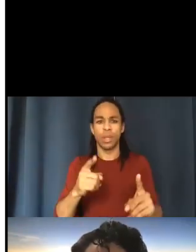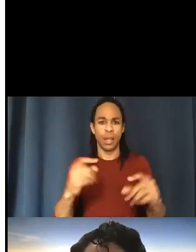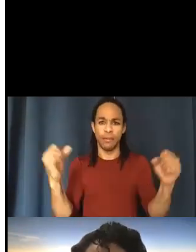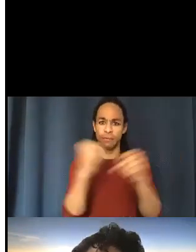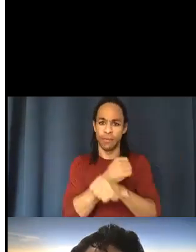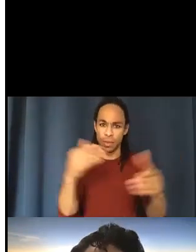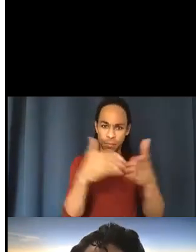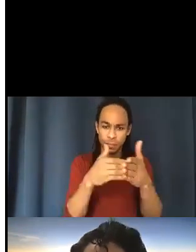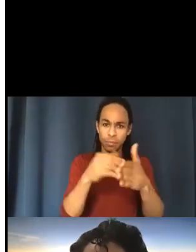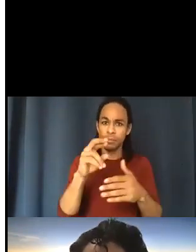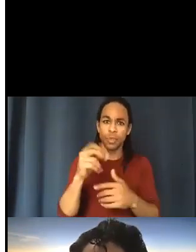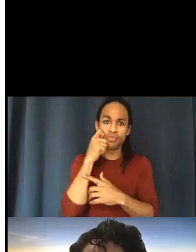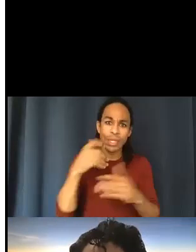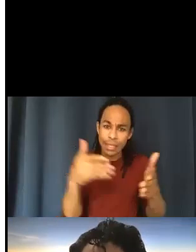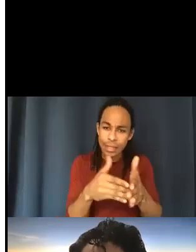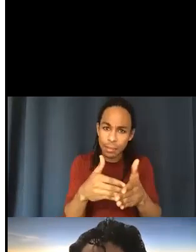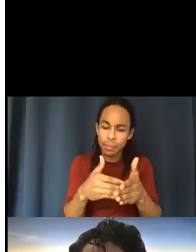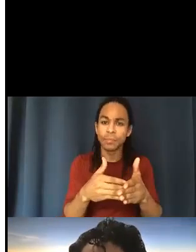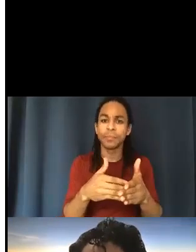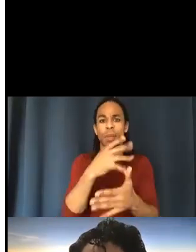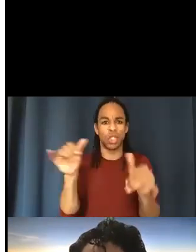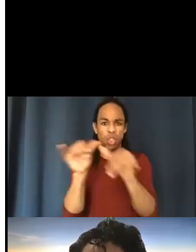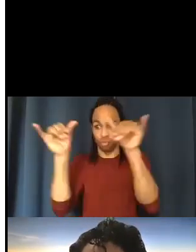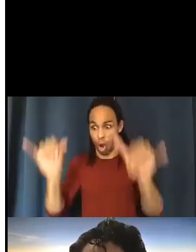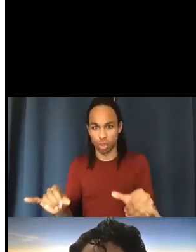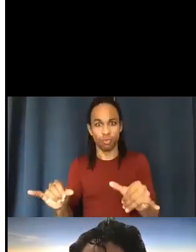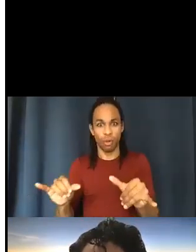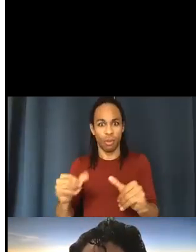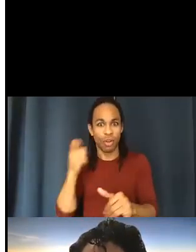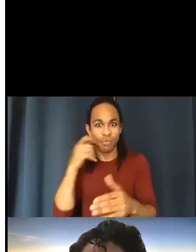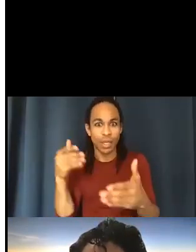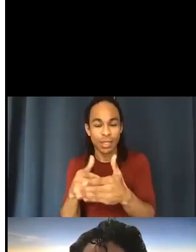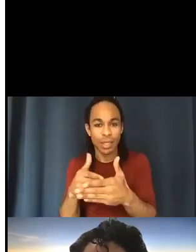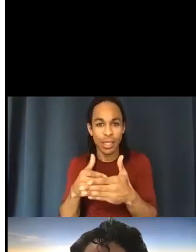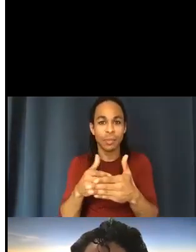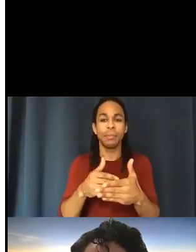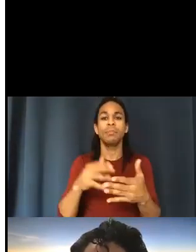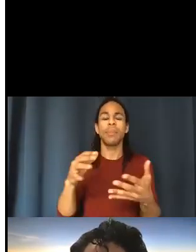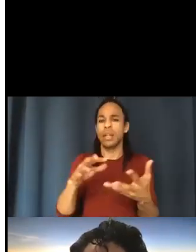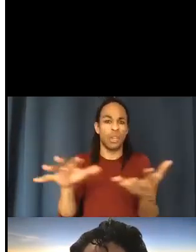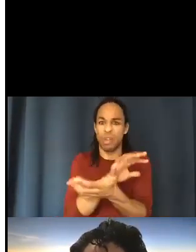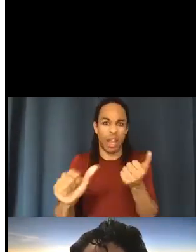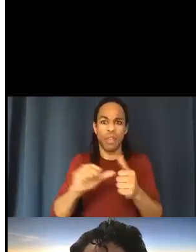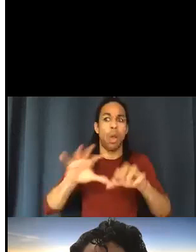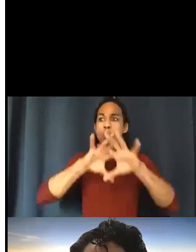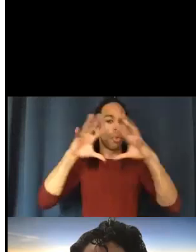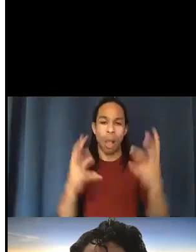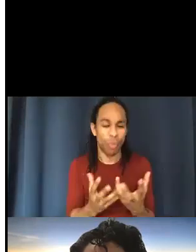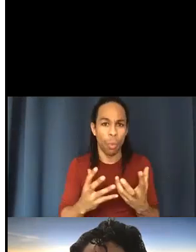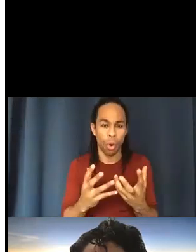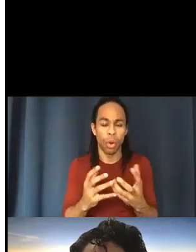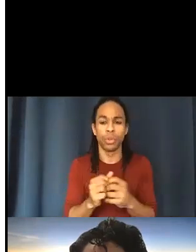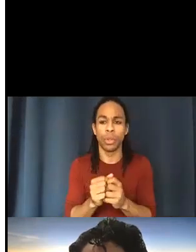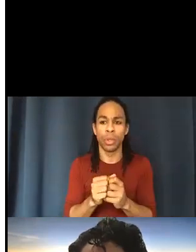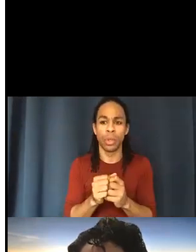dismantle structural racism and its effects around the world. And the campaign is organized around the